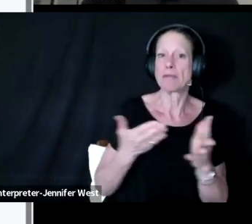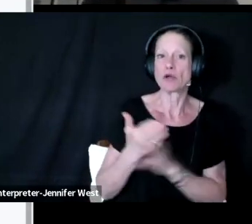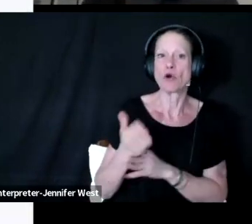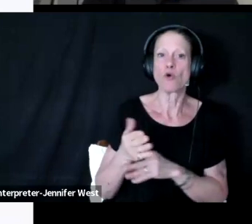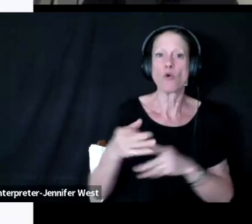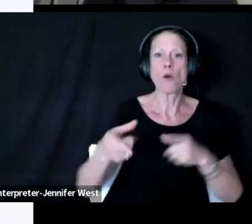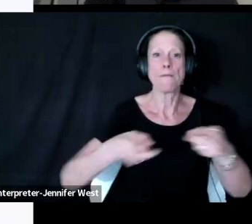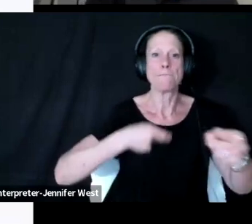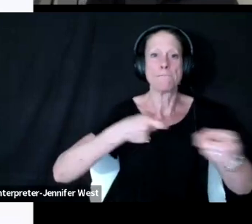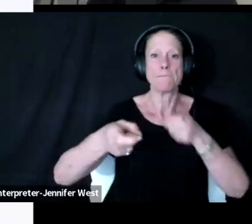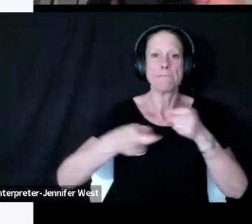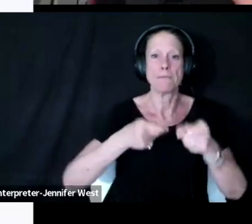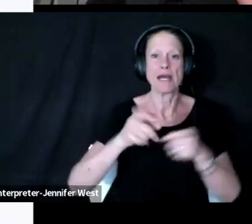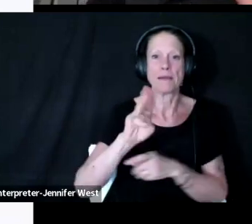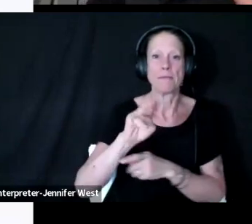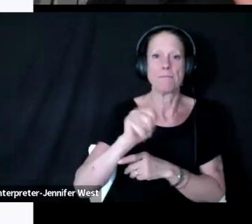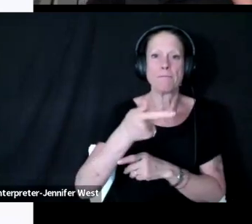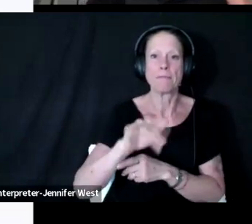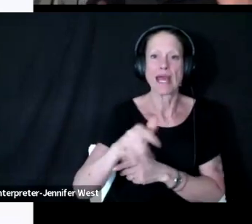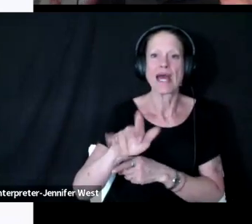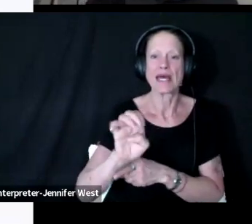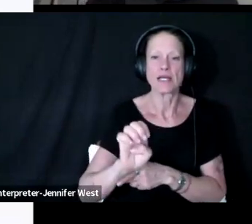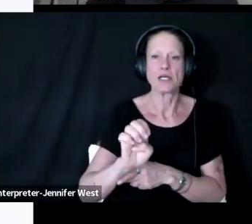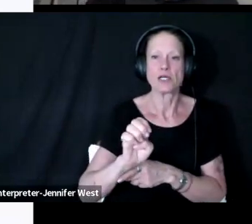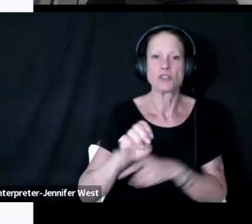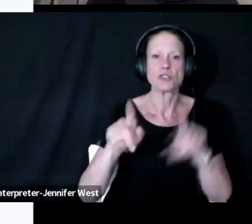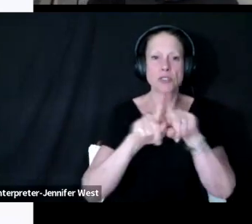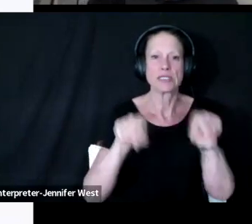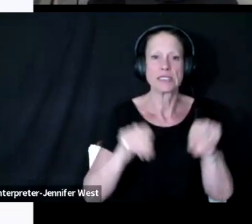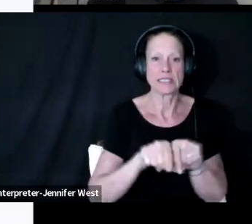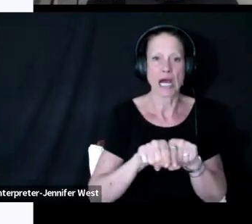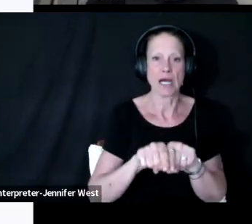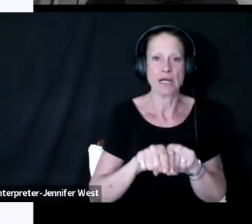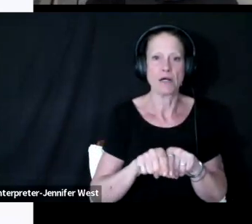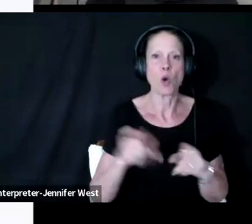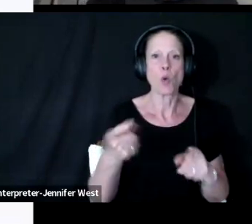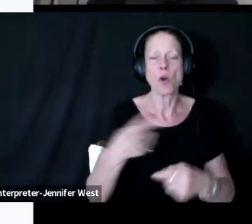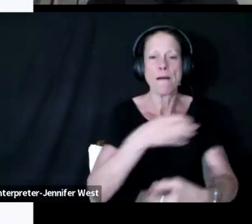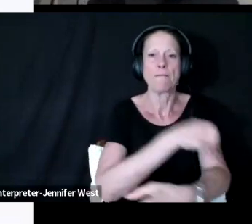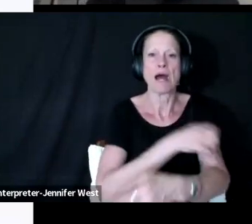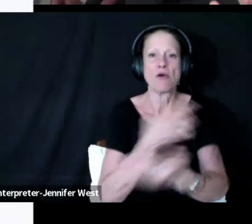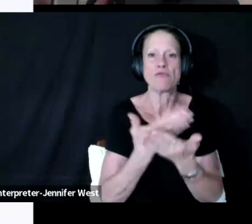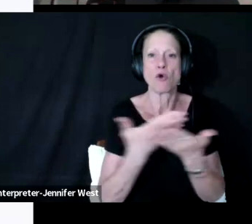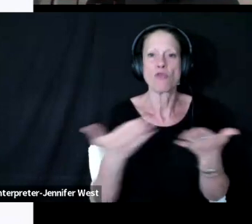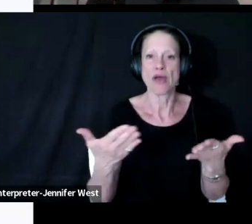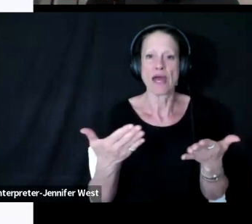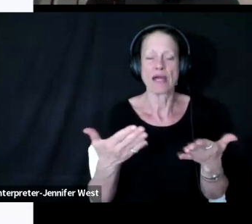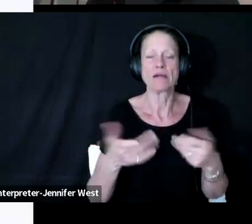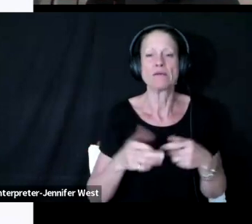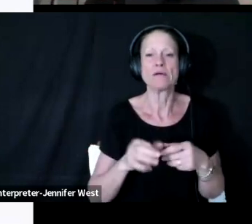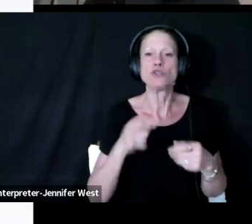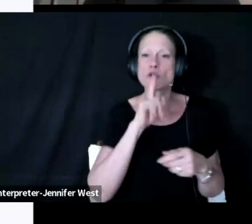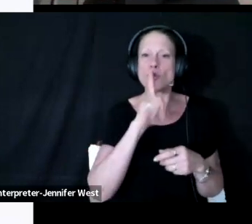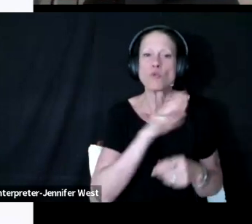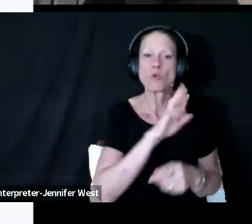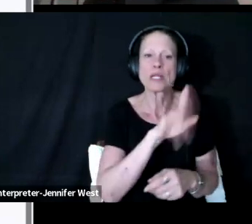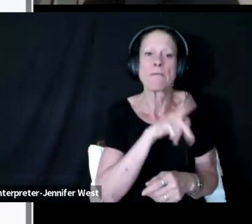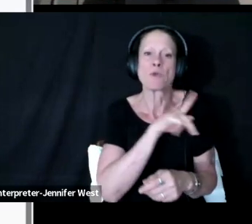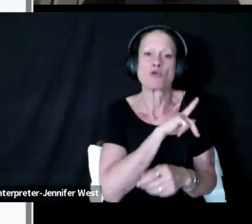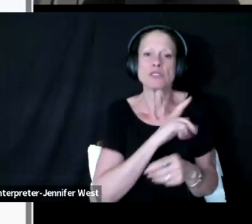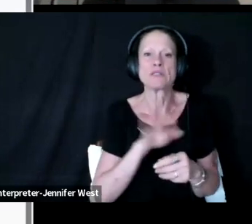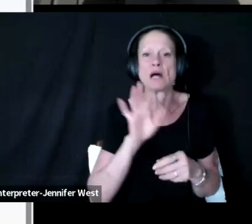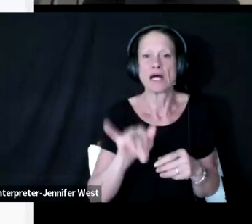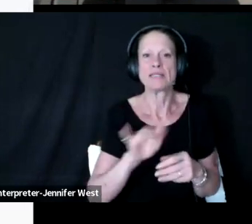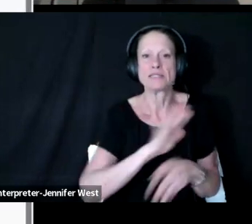managed tiles piece. So one of the really powerful things about the Danny Plan is that you can really personalize it.